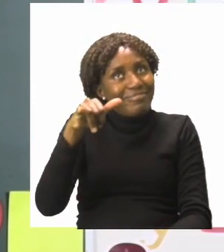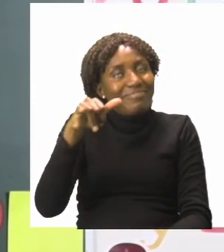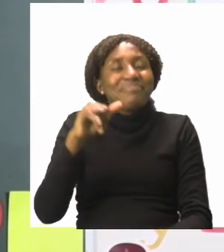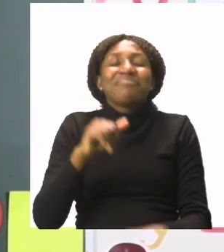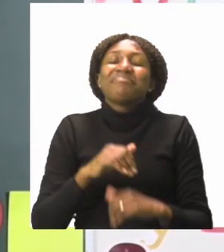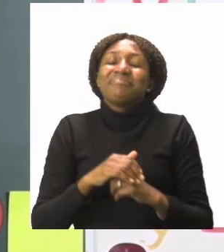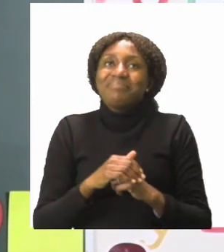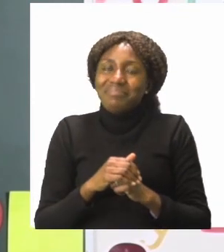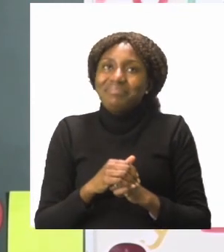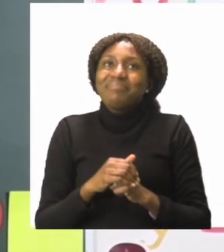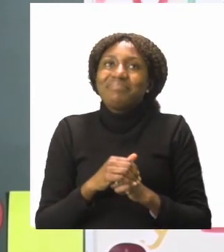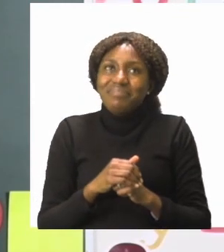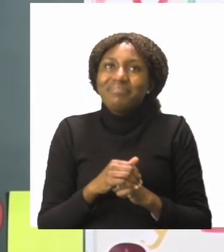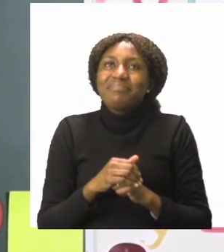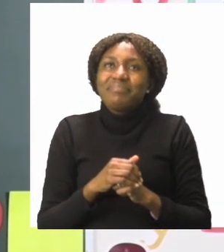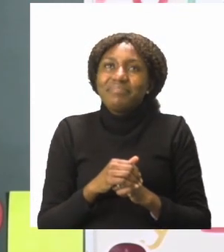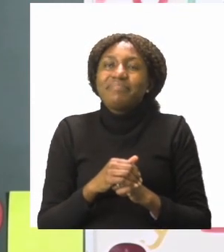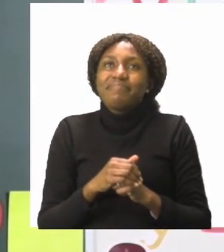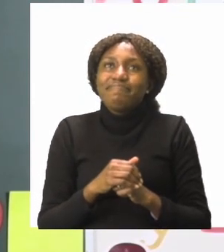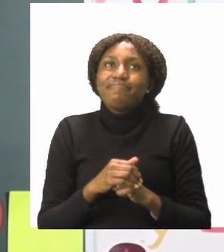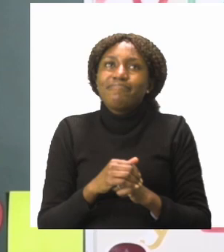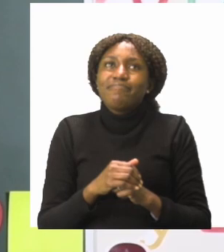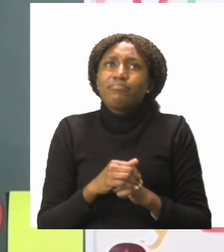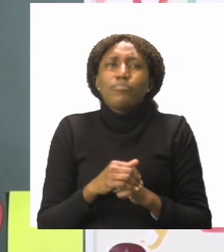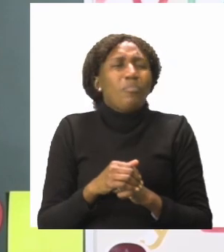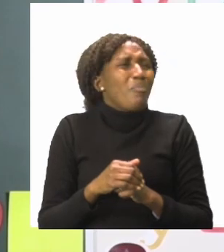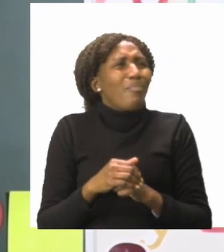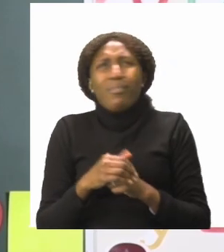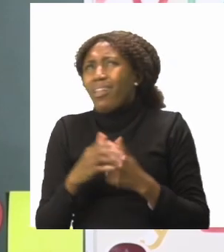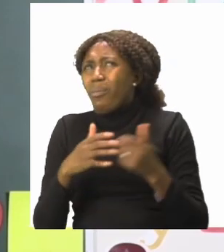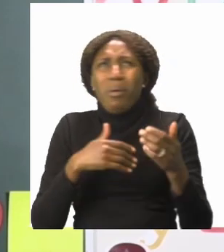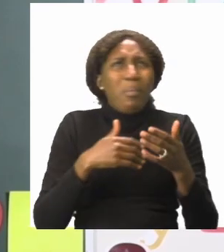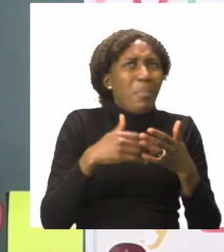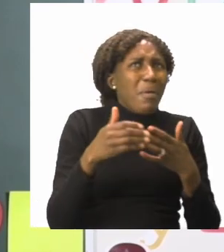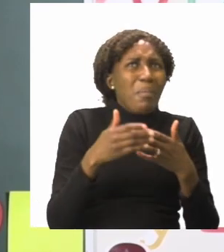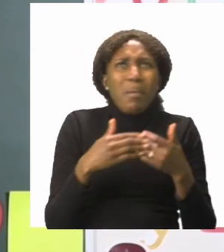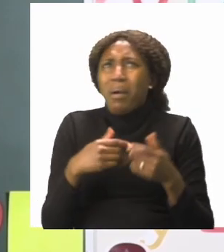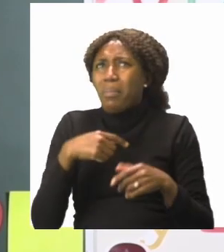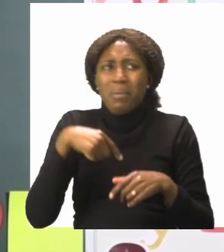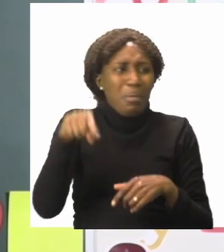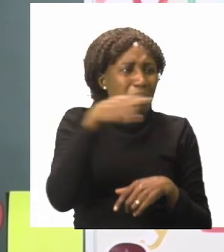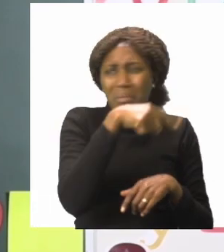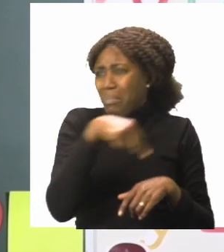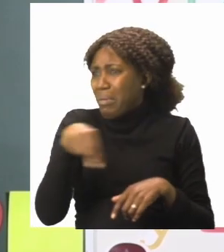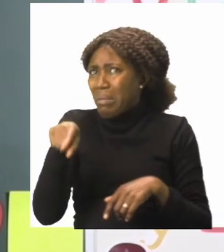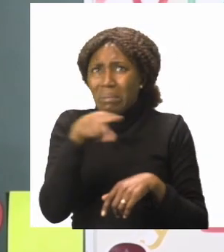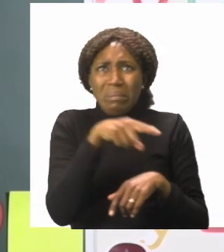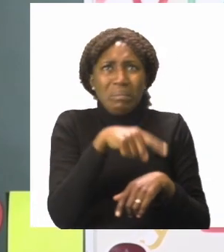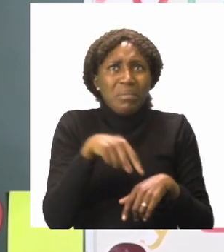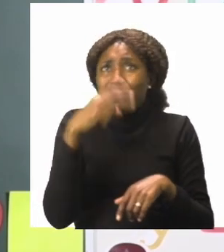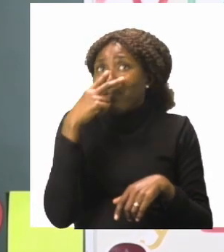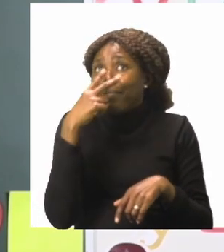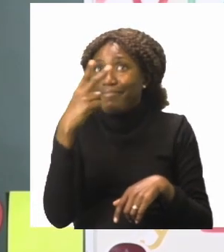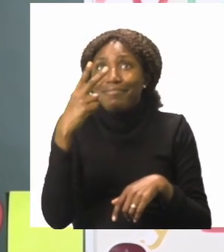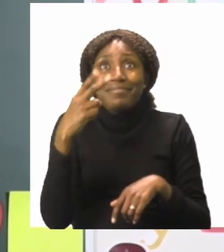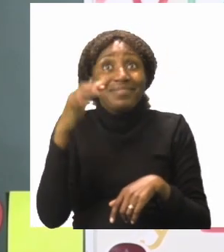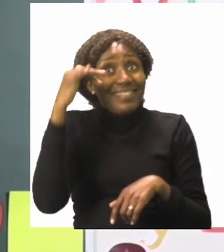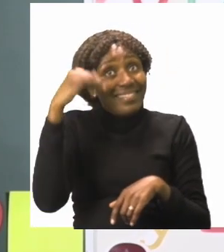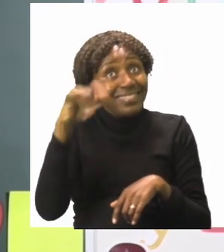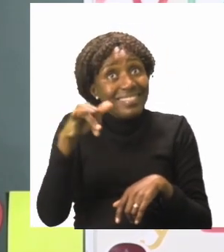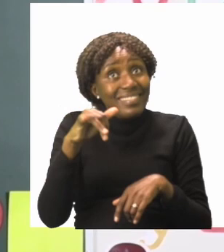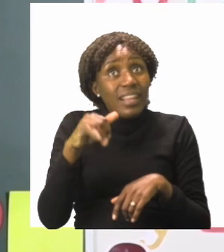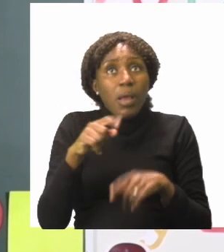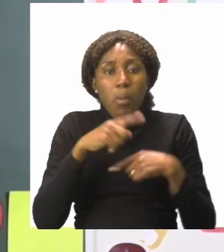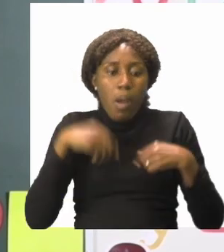taxi. Now remember, everywhere we go, we see taxis. These help us get from home